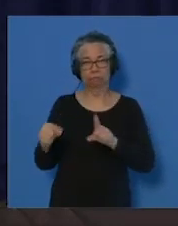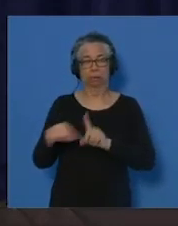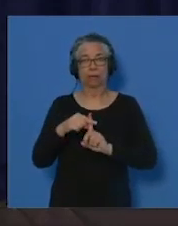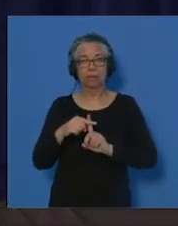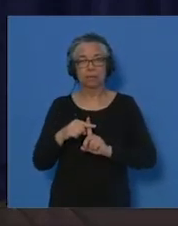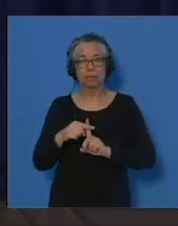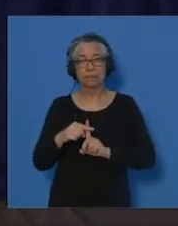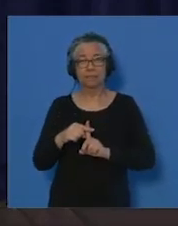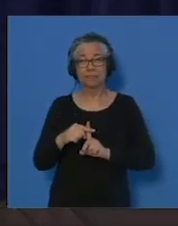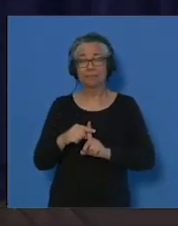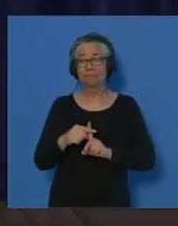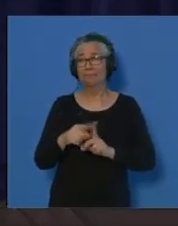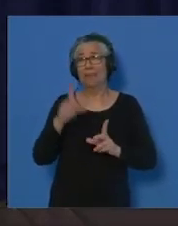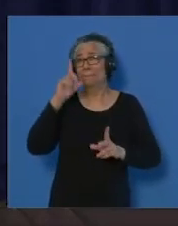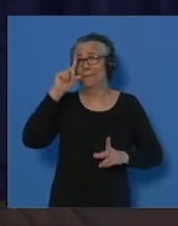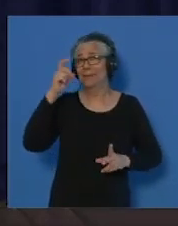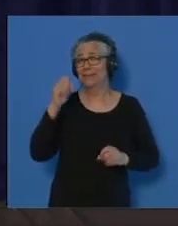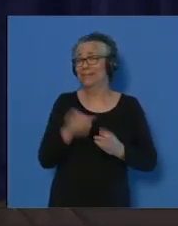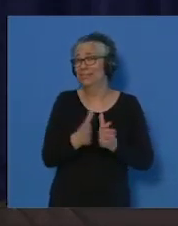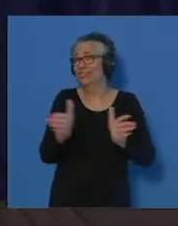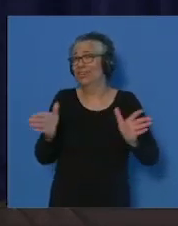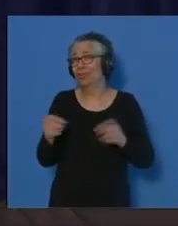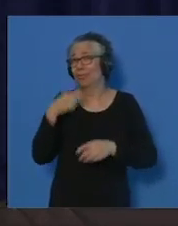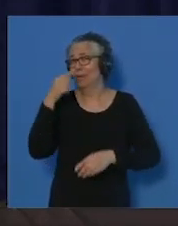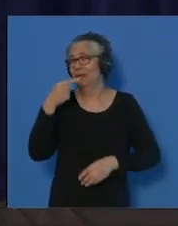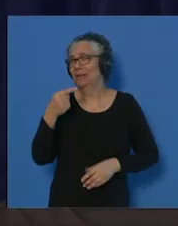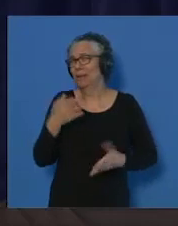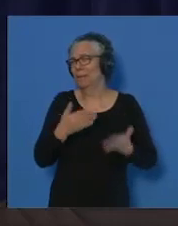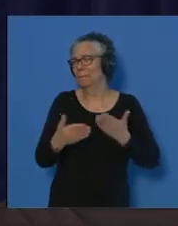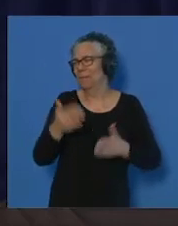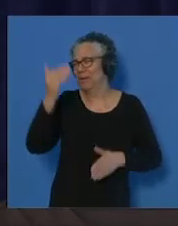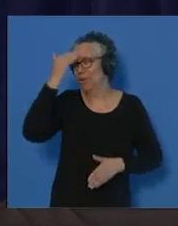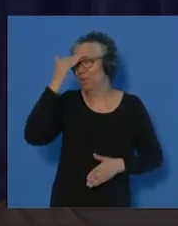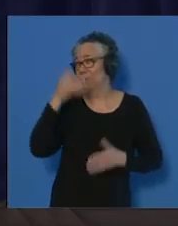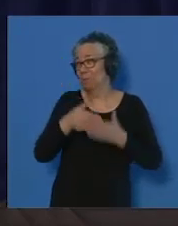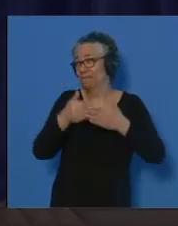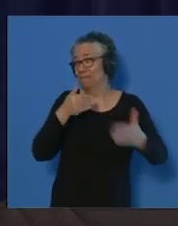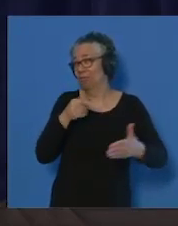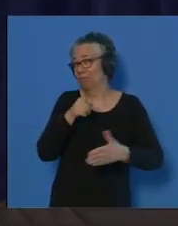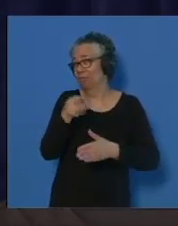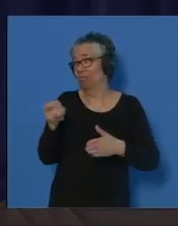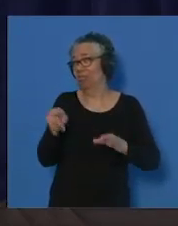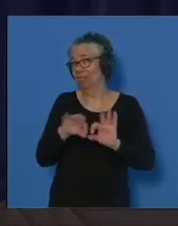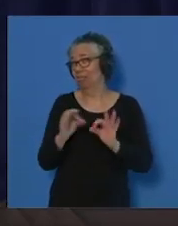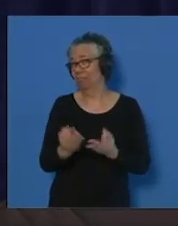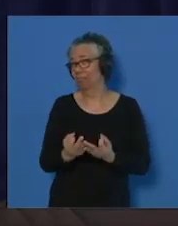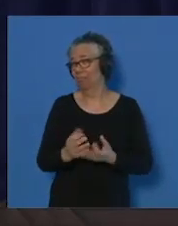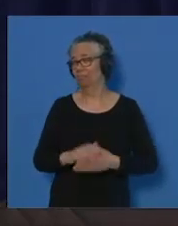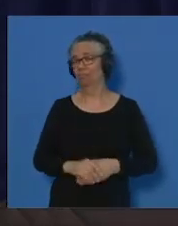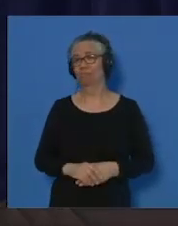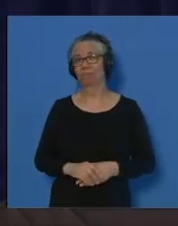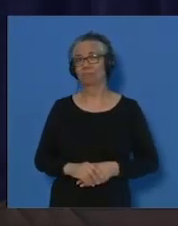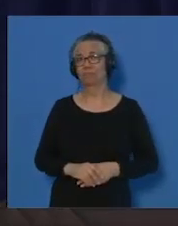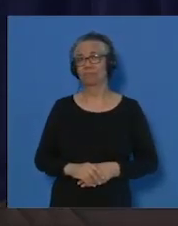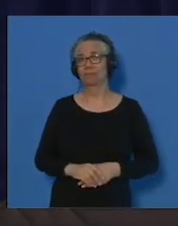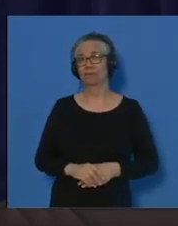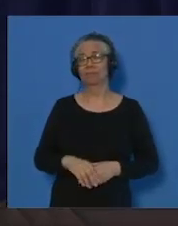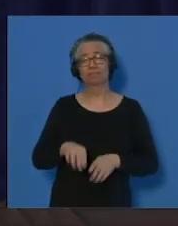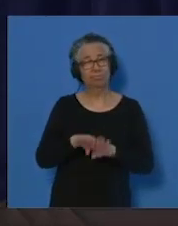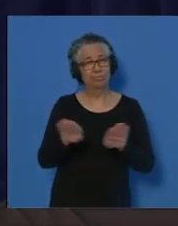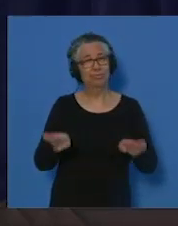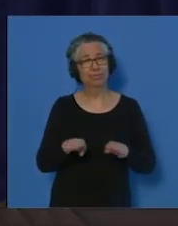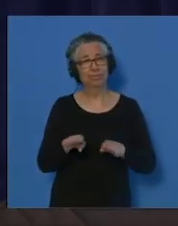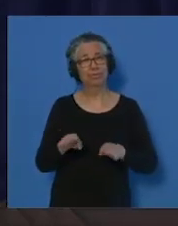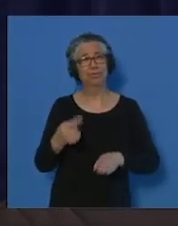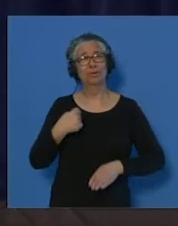positive, and the fact that the general public may know before they do. For Bermuda, we are